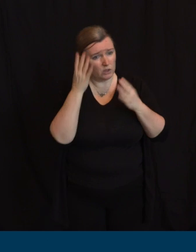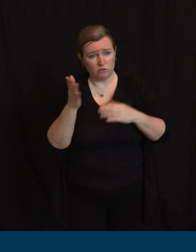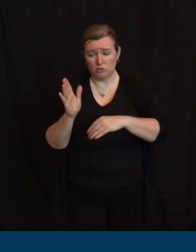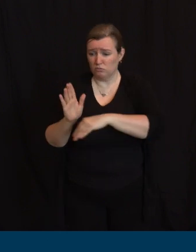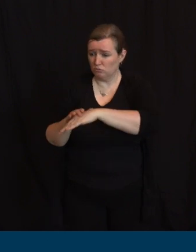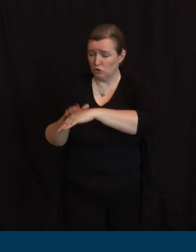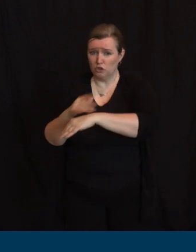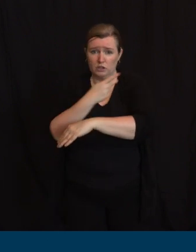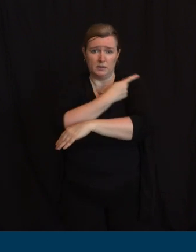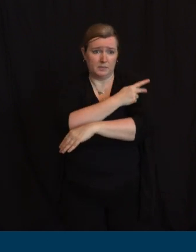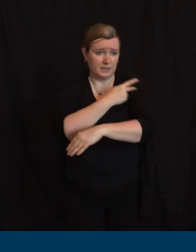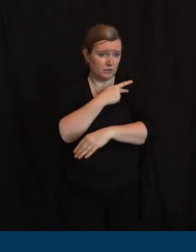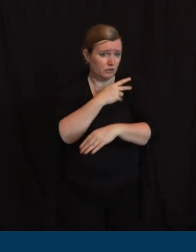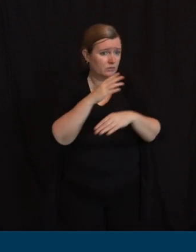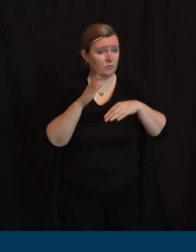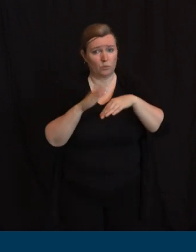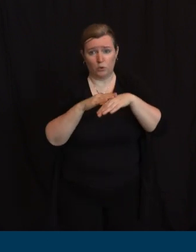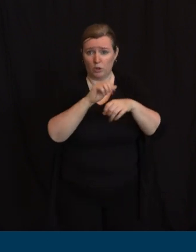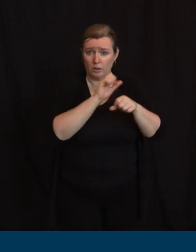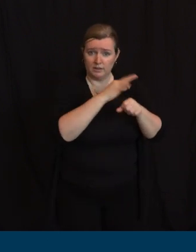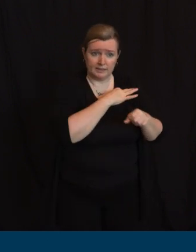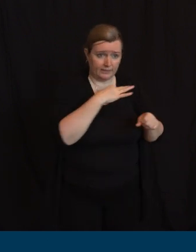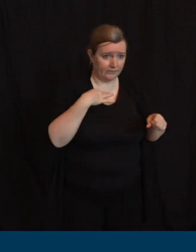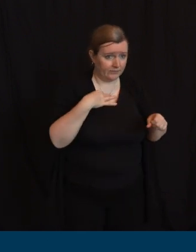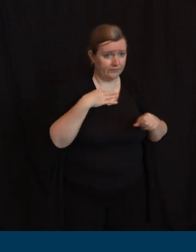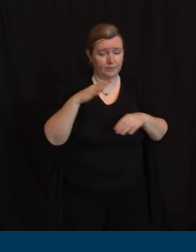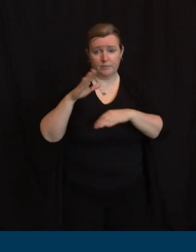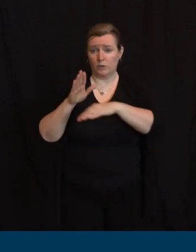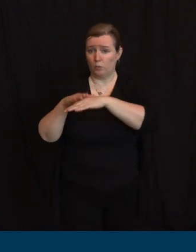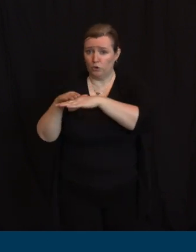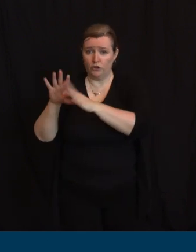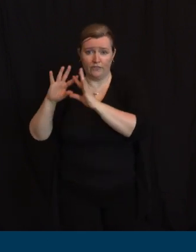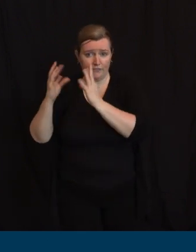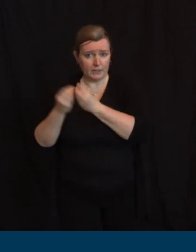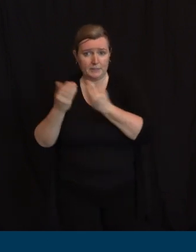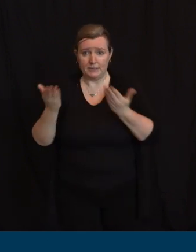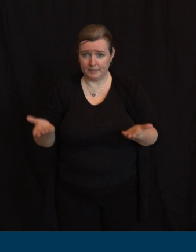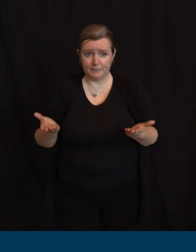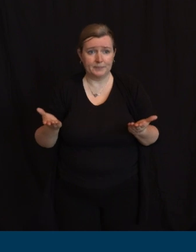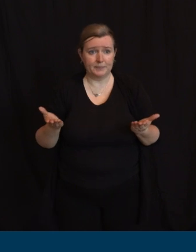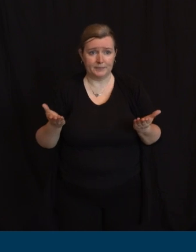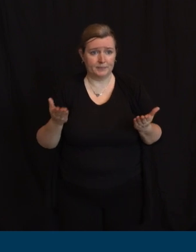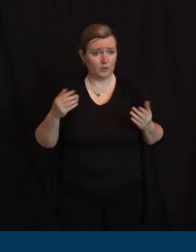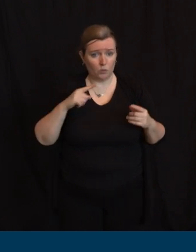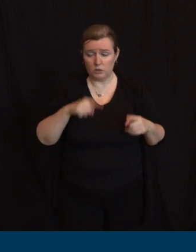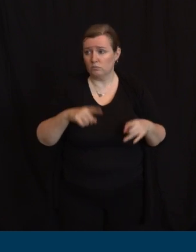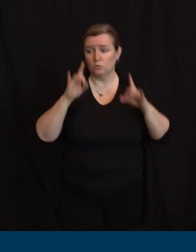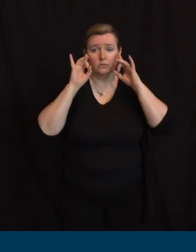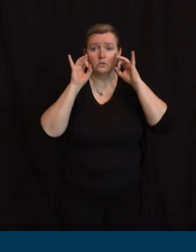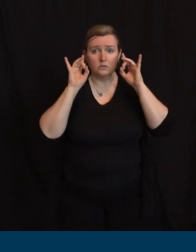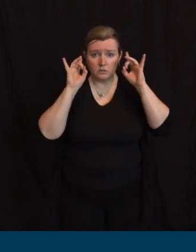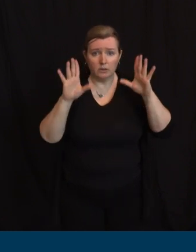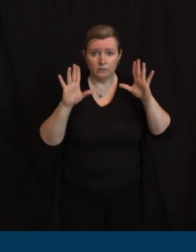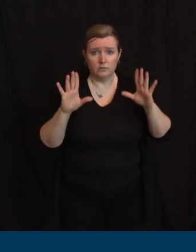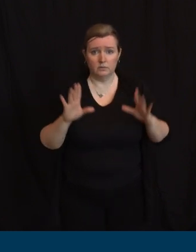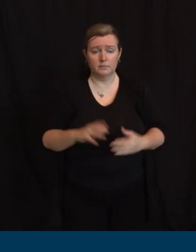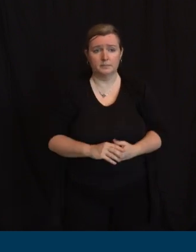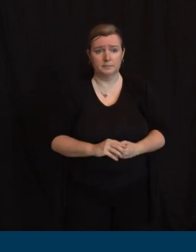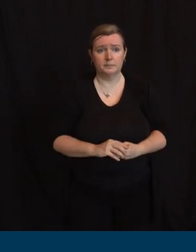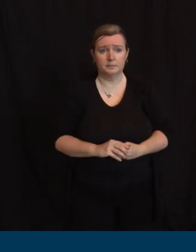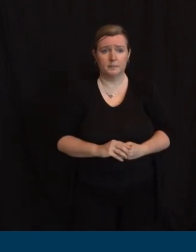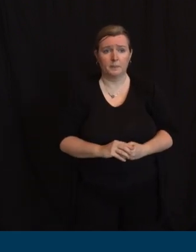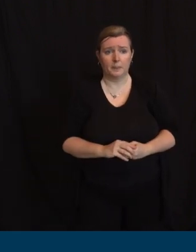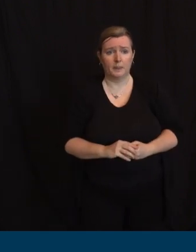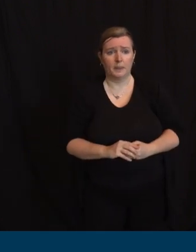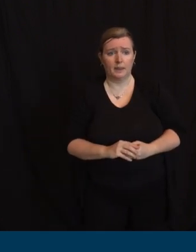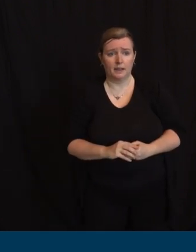ones. And a story like this shakes you to the bones. And we don't bring the Attorney General in by happenstance either. So thank you,